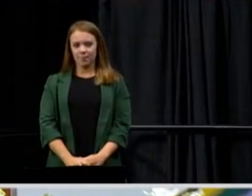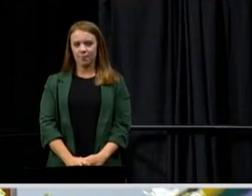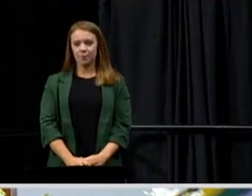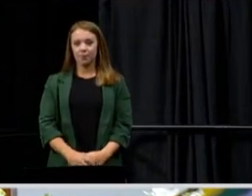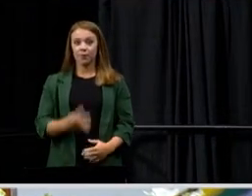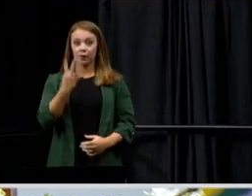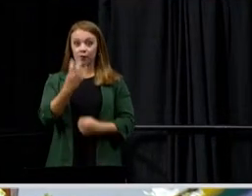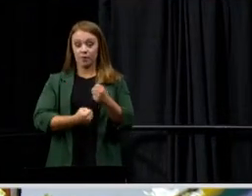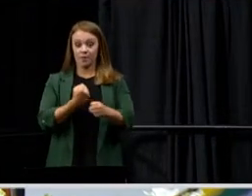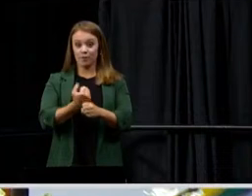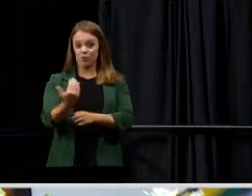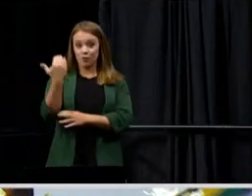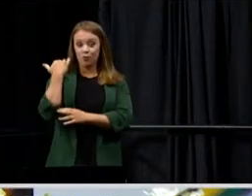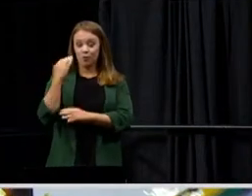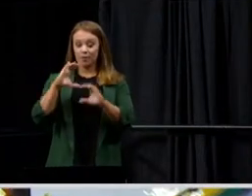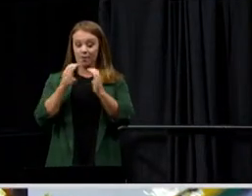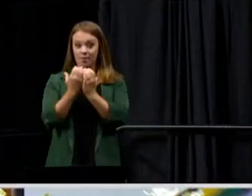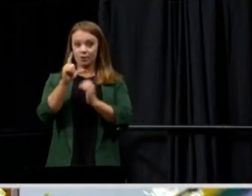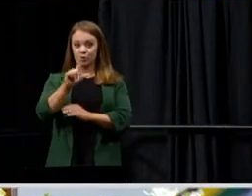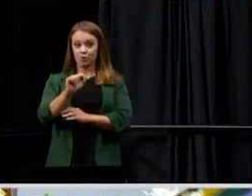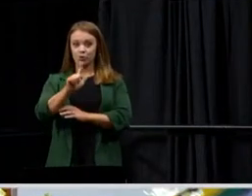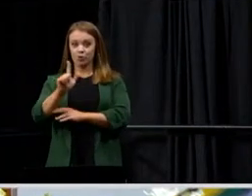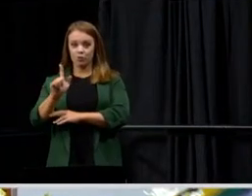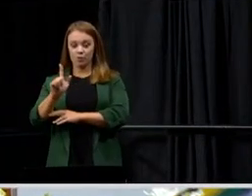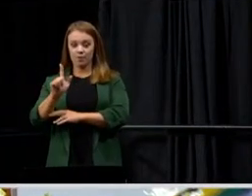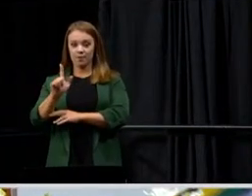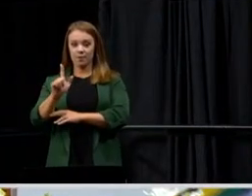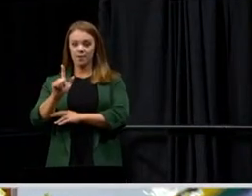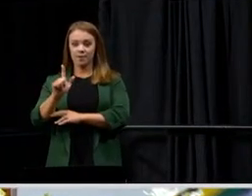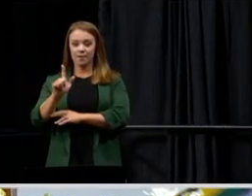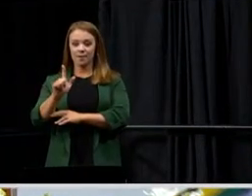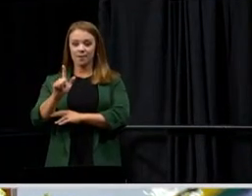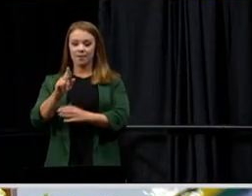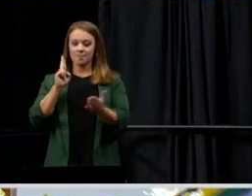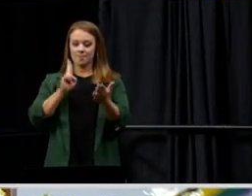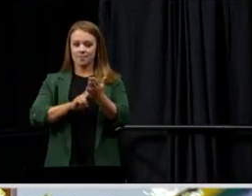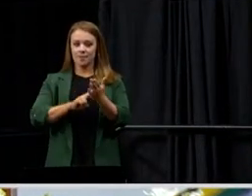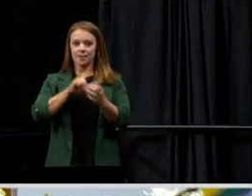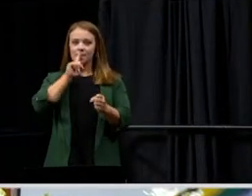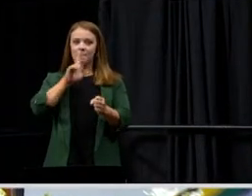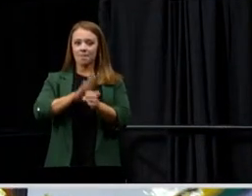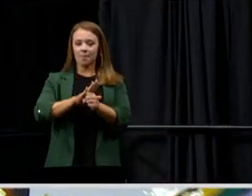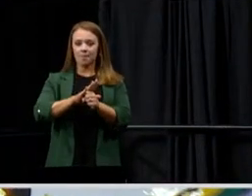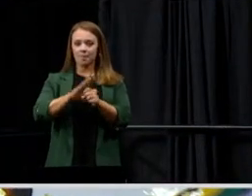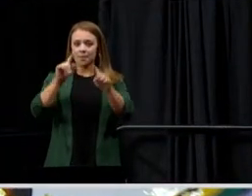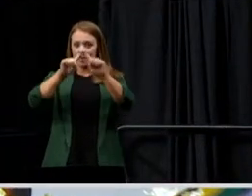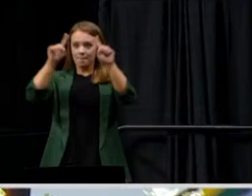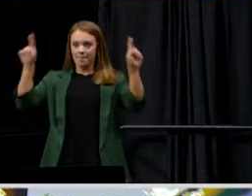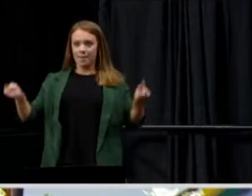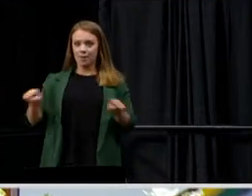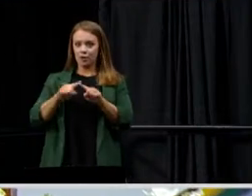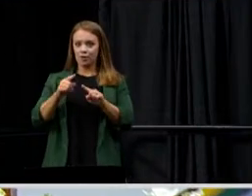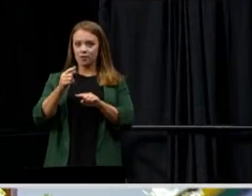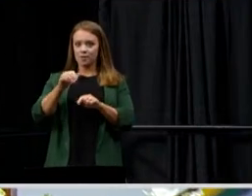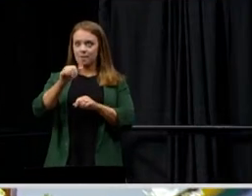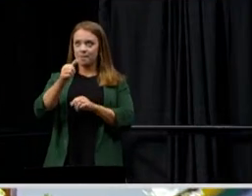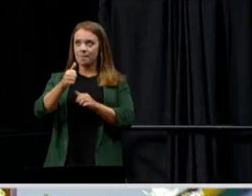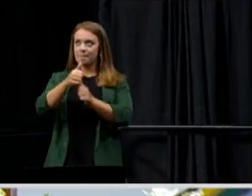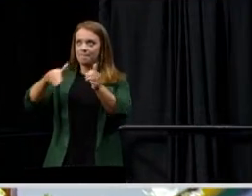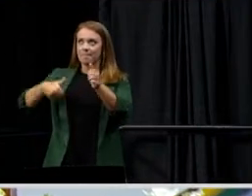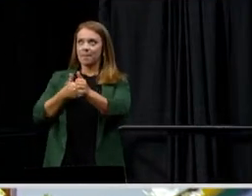Four years ago, the class of 2021 signed the commitment to graduation banner that is located behind